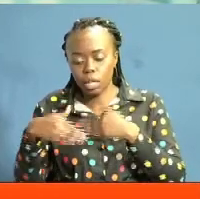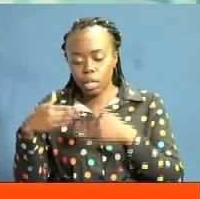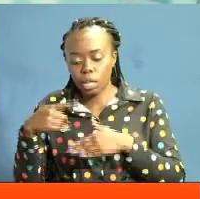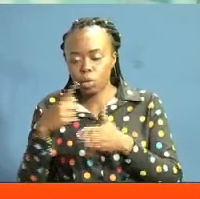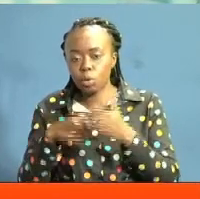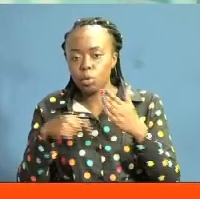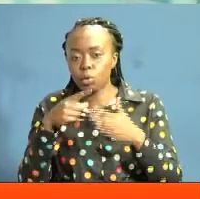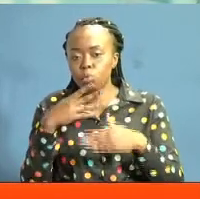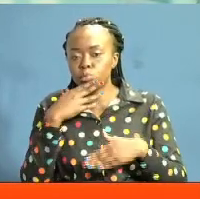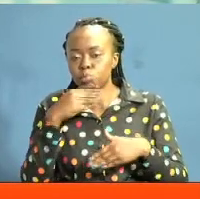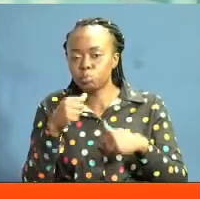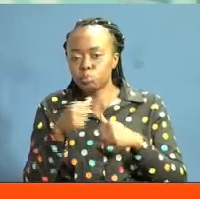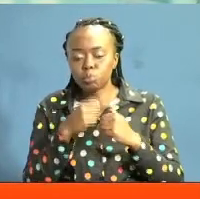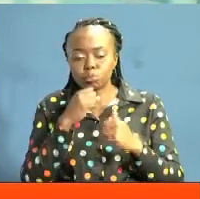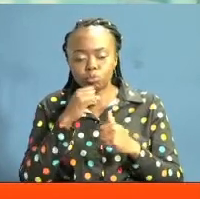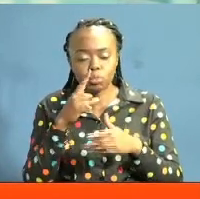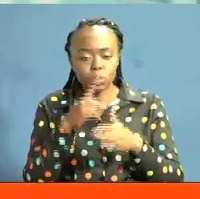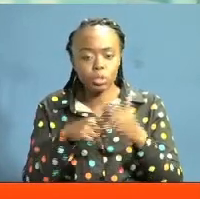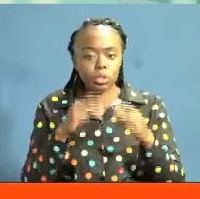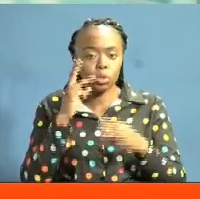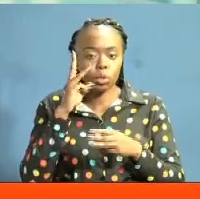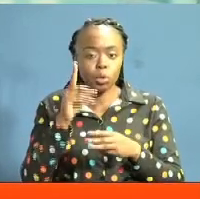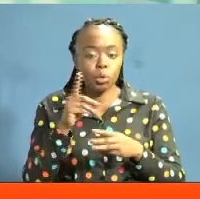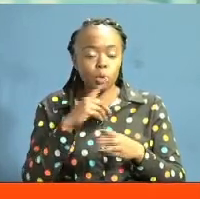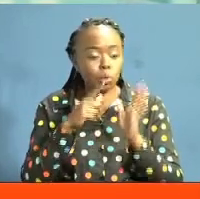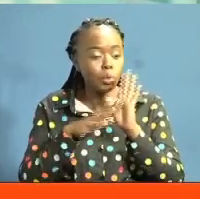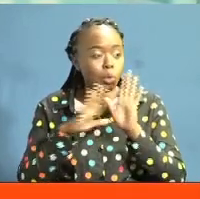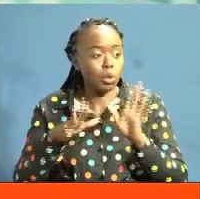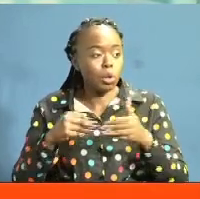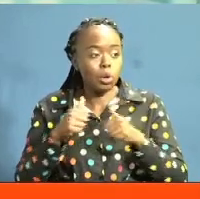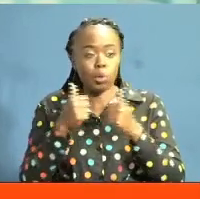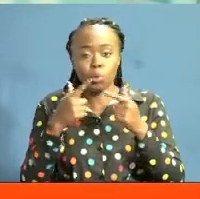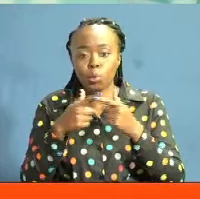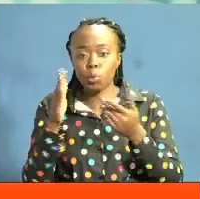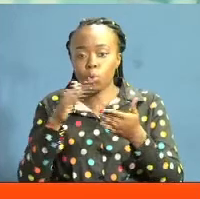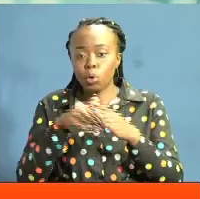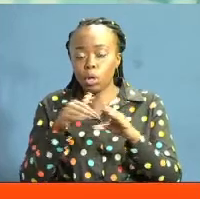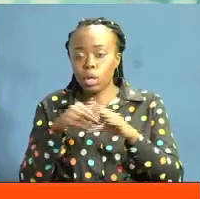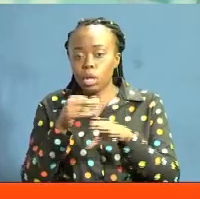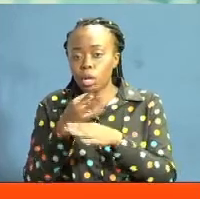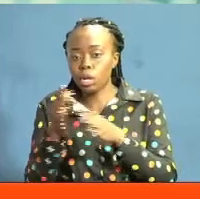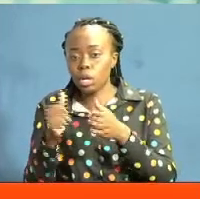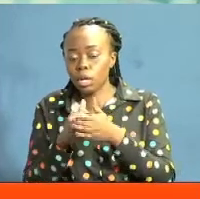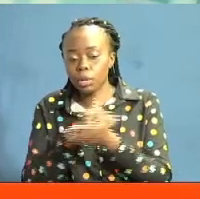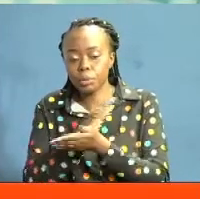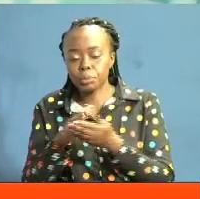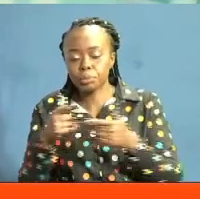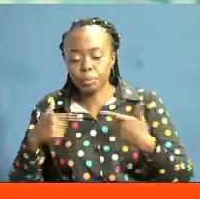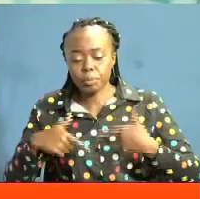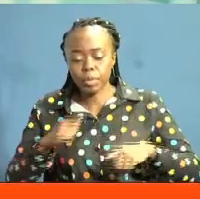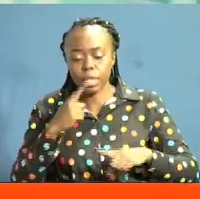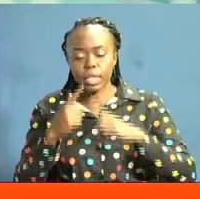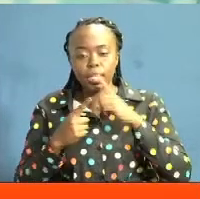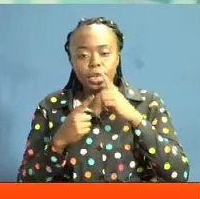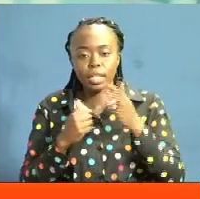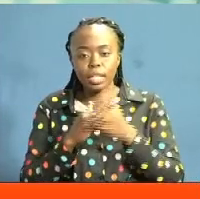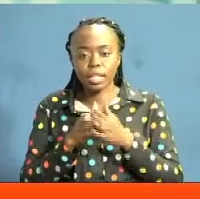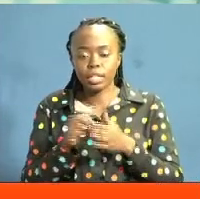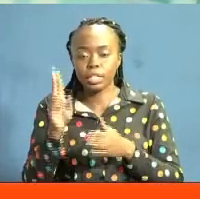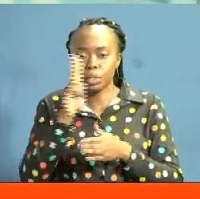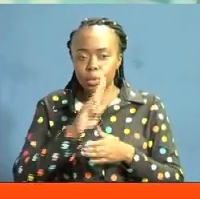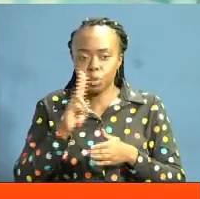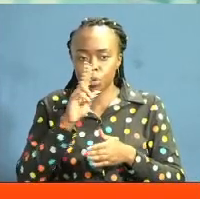do with that rejection will determine how well you can come out of that rejection. Let me say this. Use